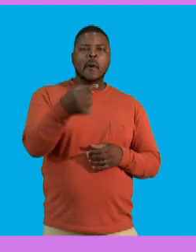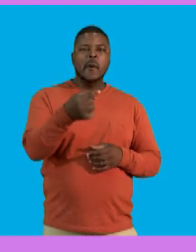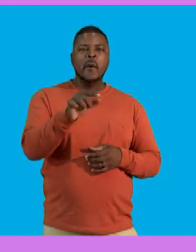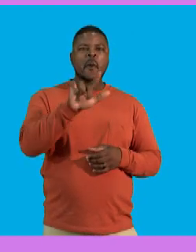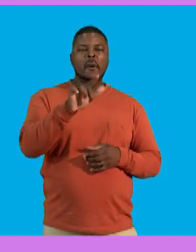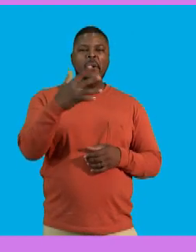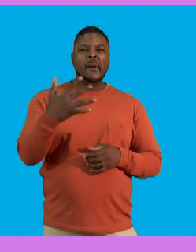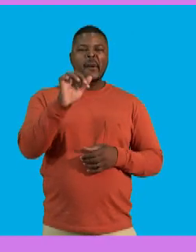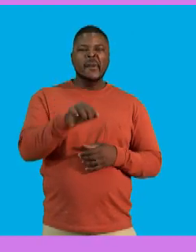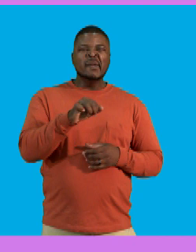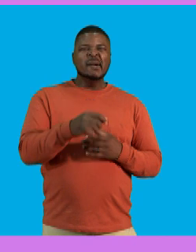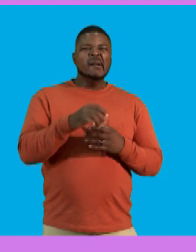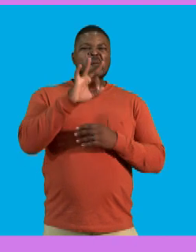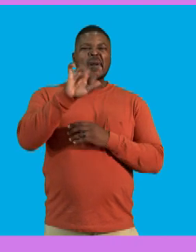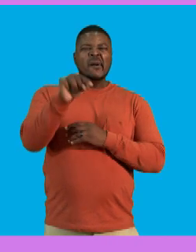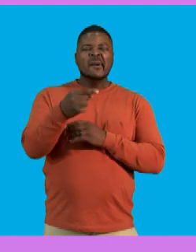0.75, up there,